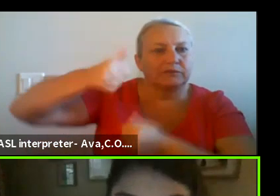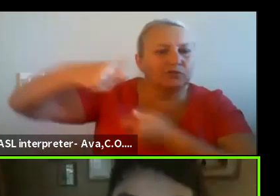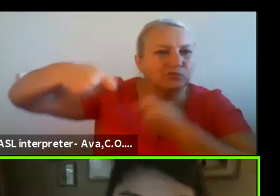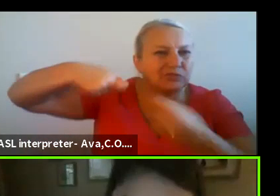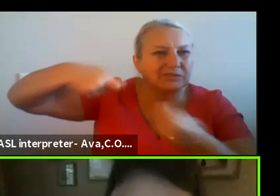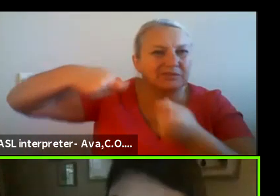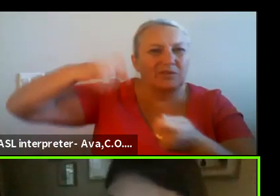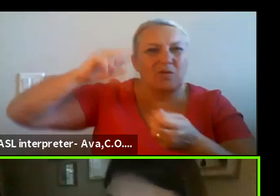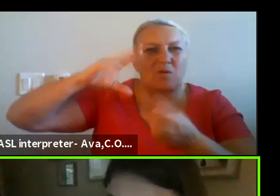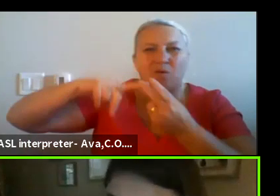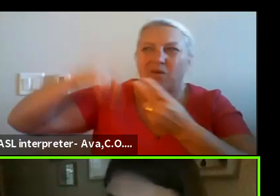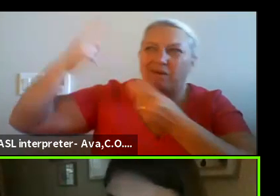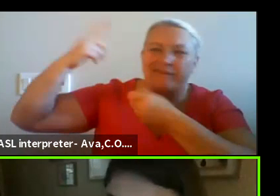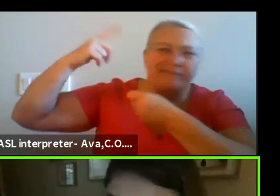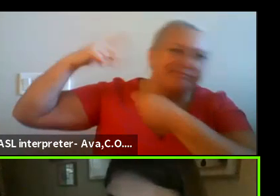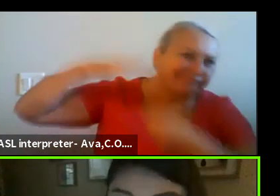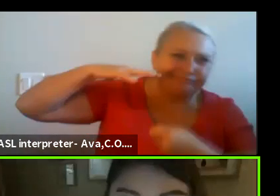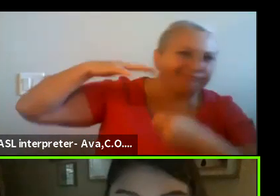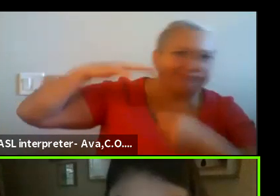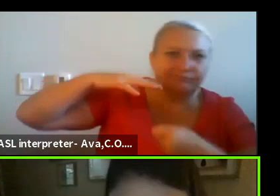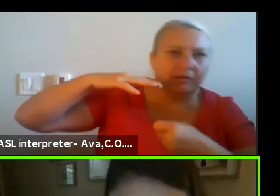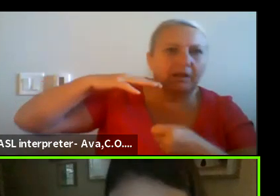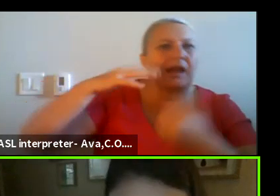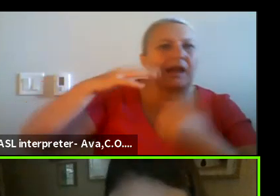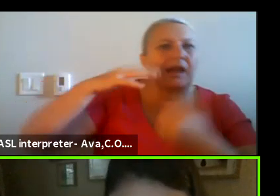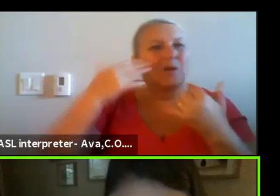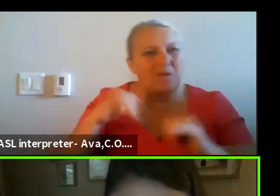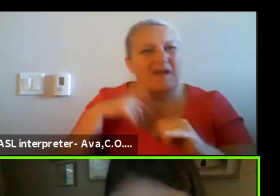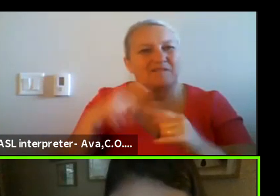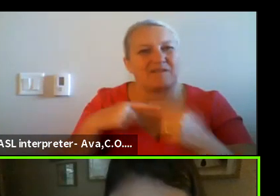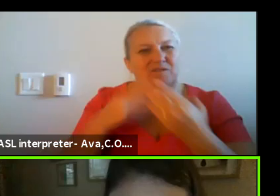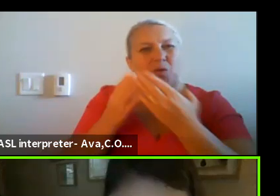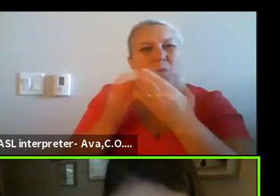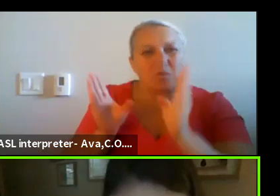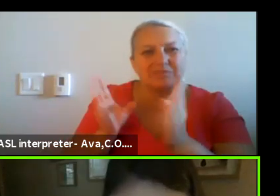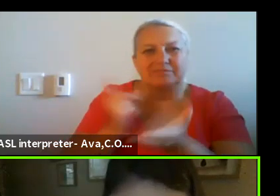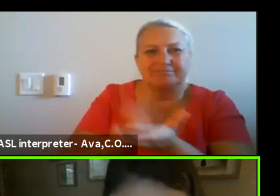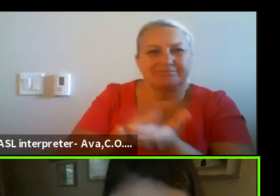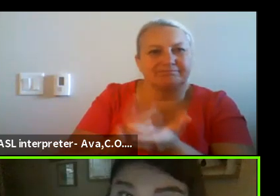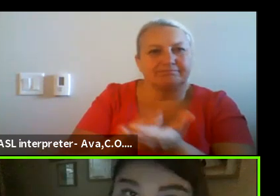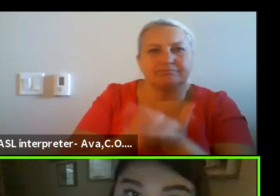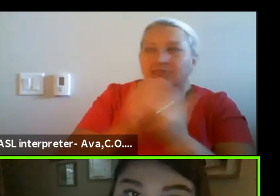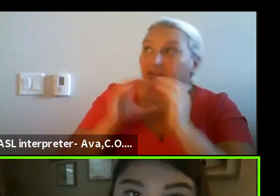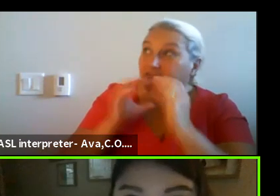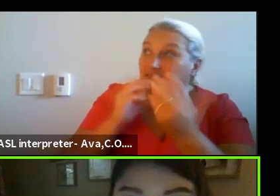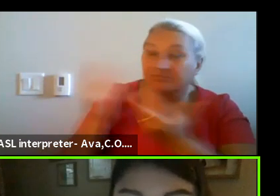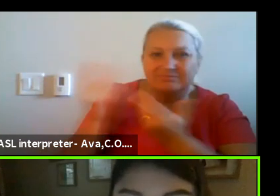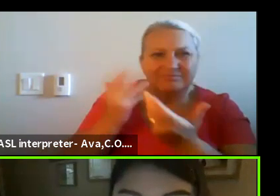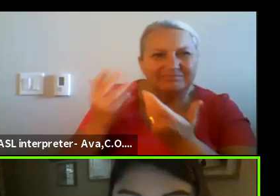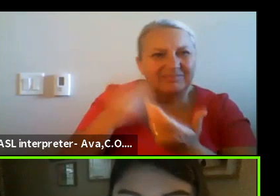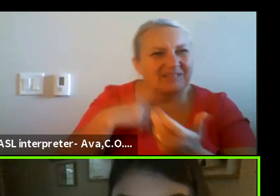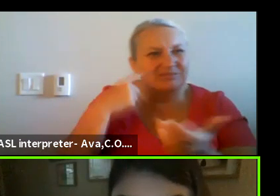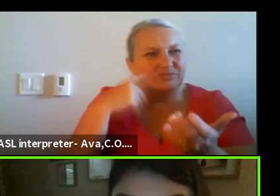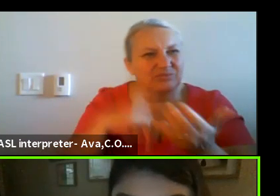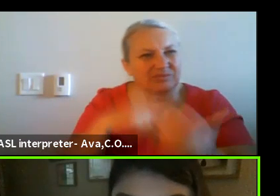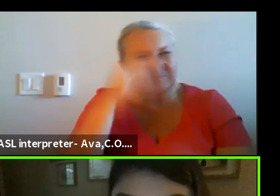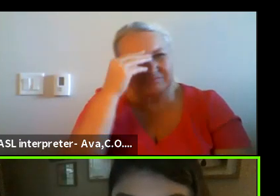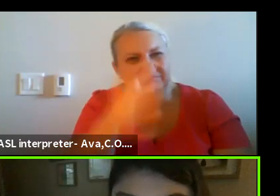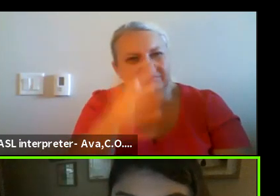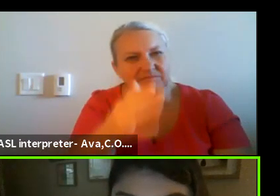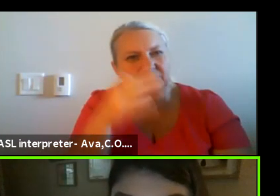things of that, et cetera, and we need to have conversations of it. In my experience, it's been very difficult to